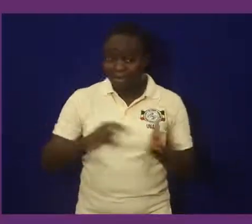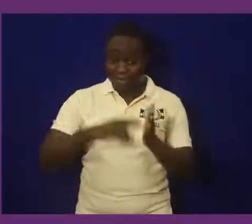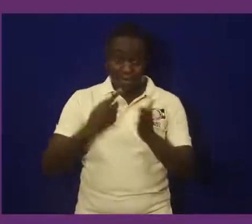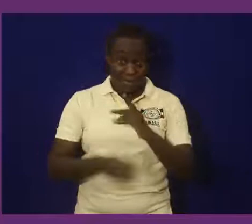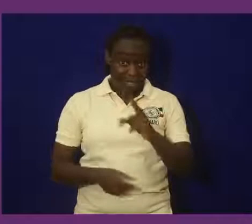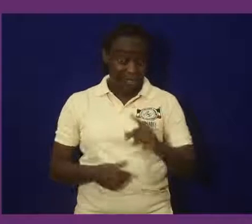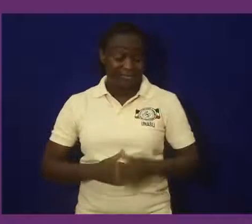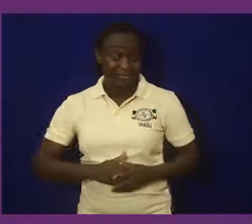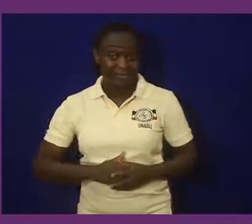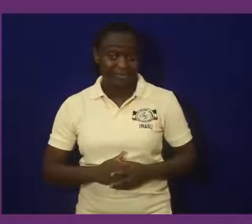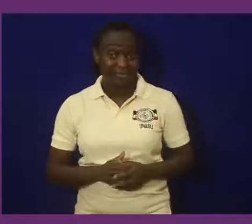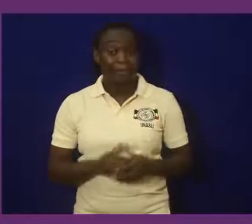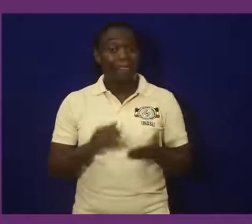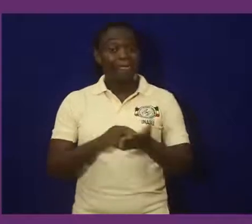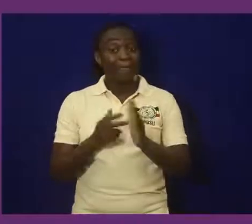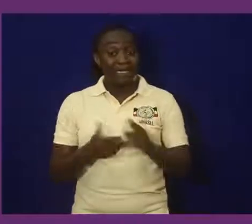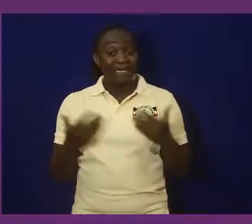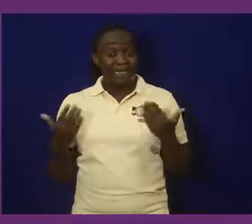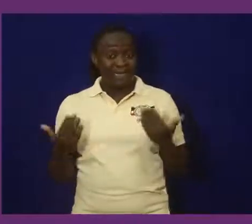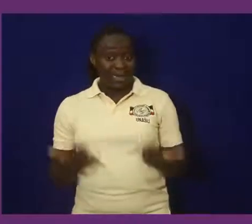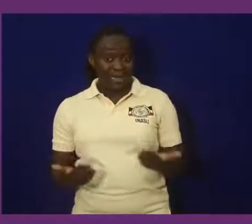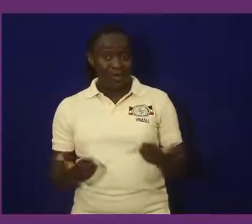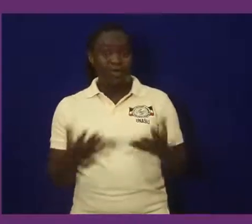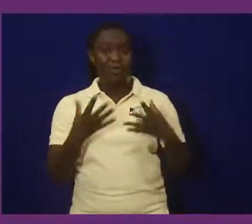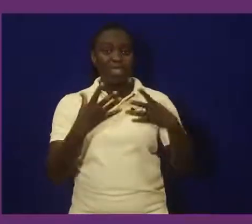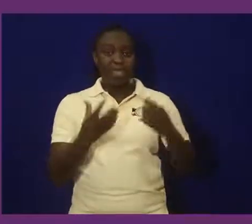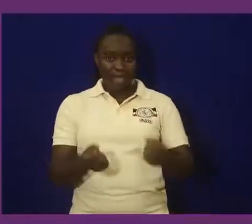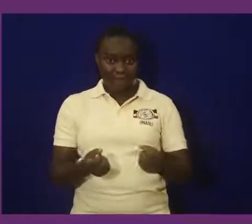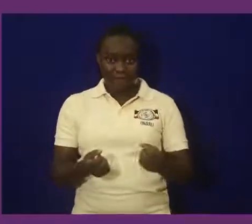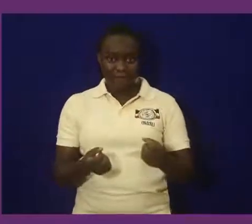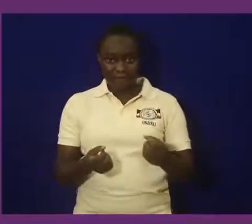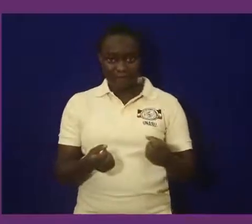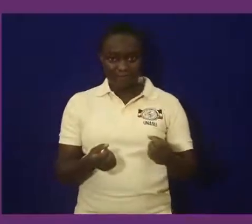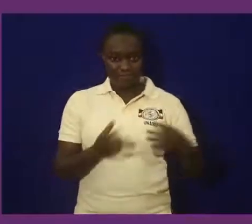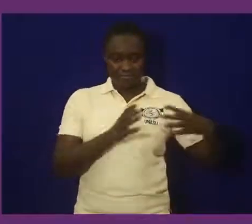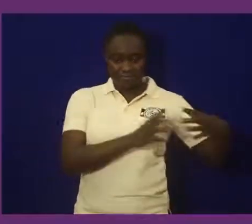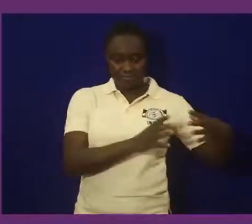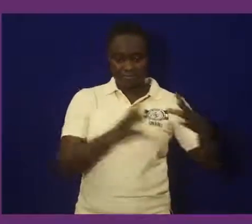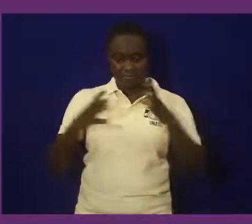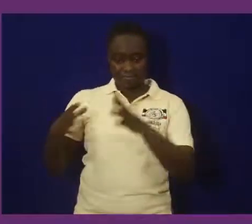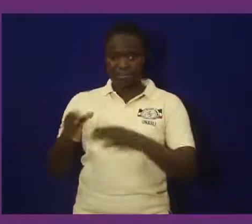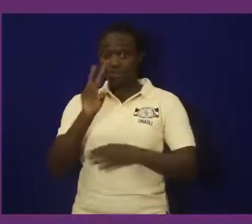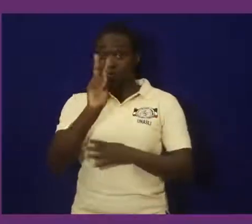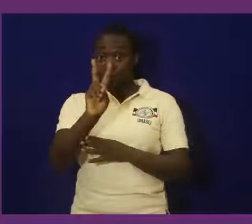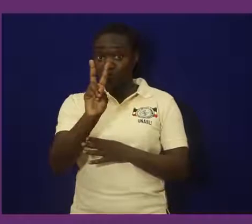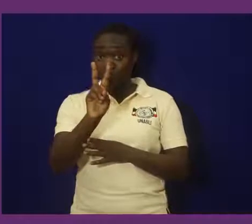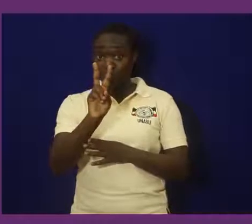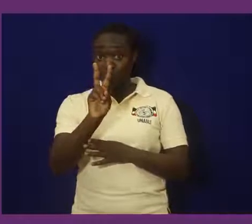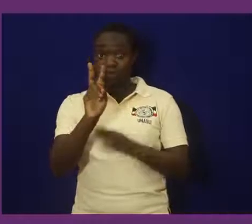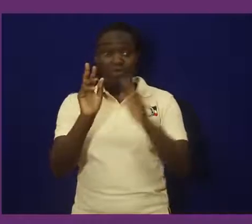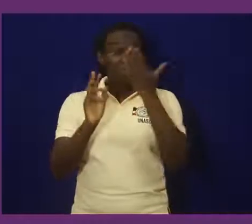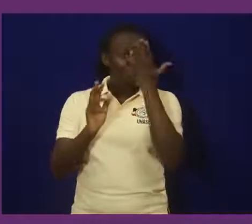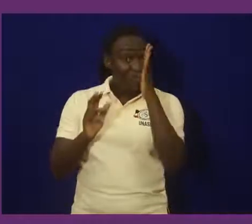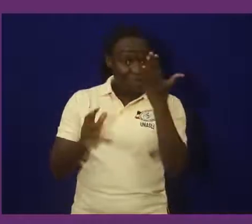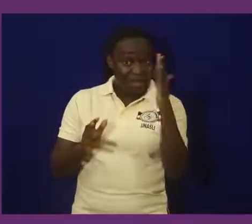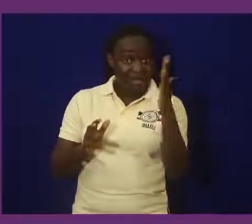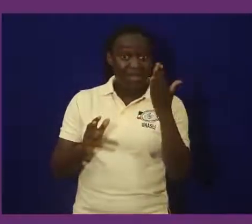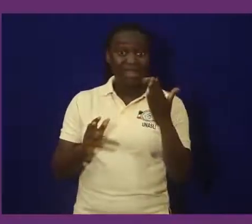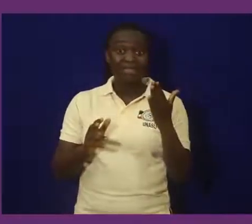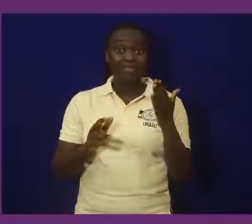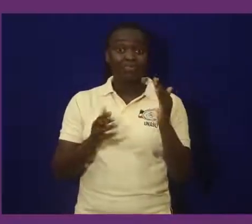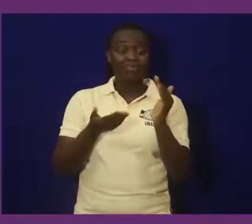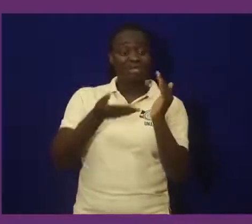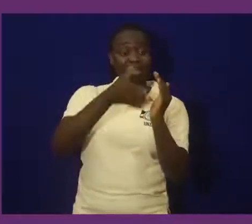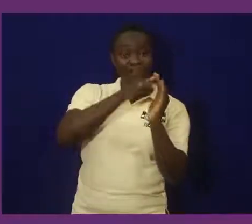So what do we mean? That we have two types of curved mirrors.